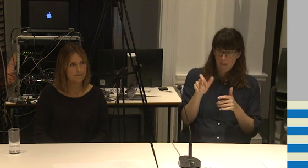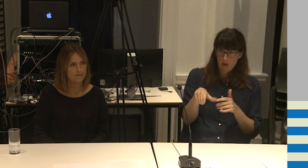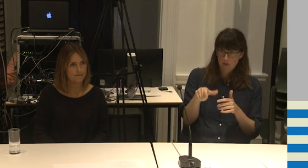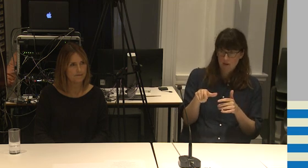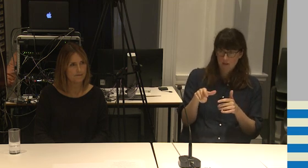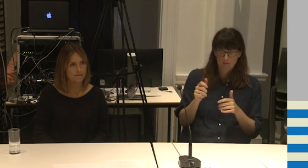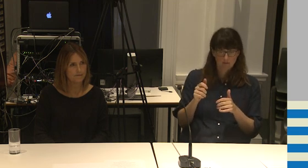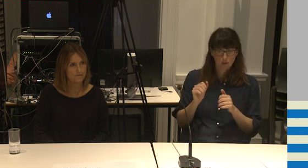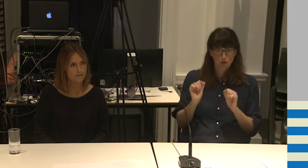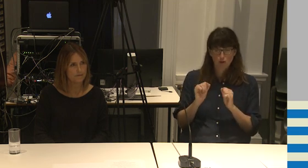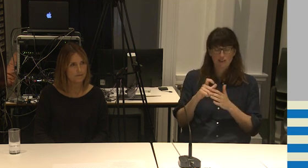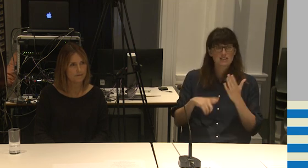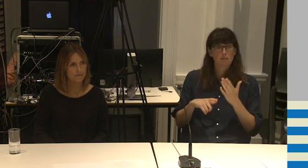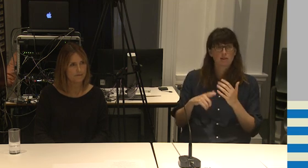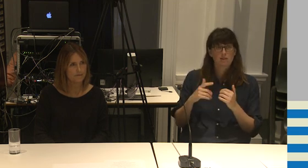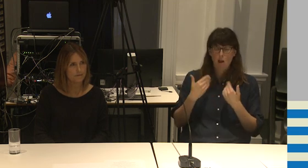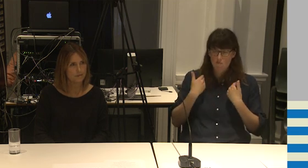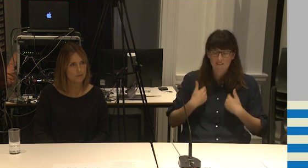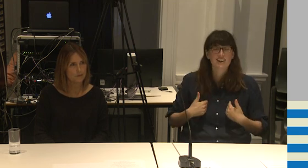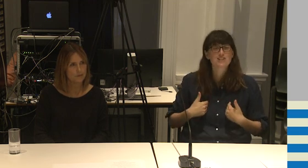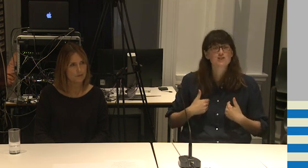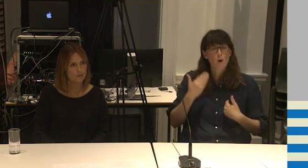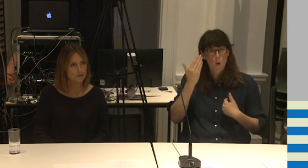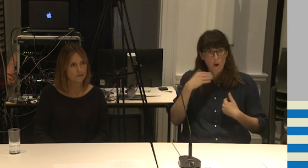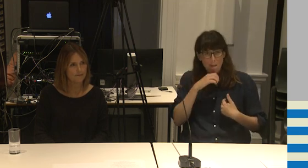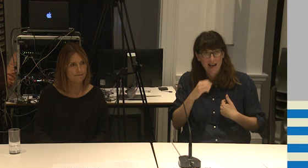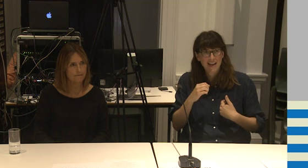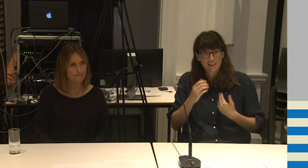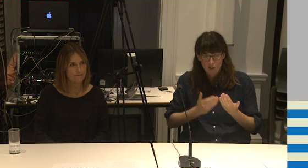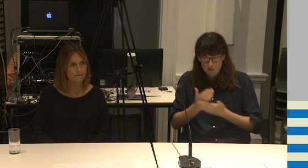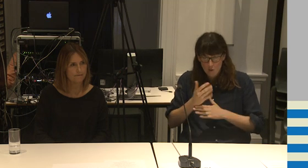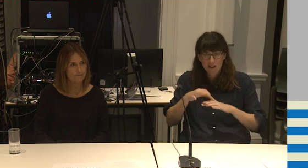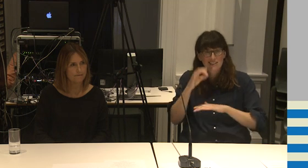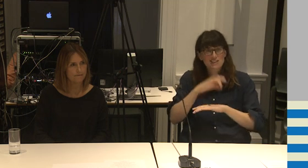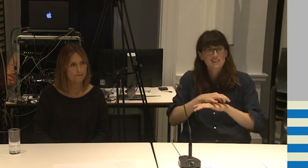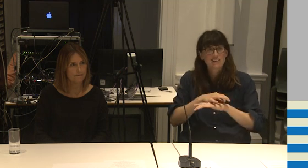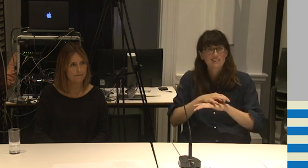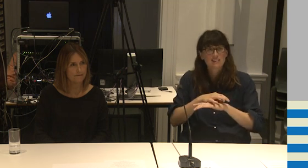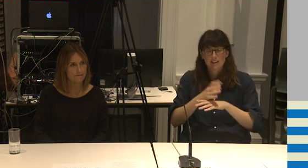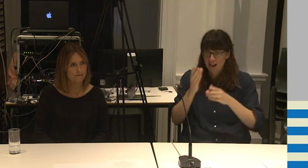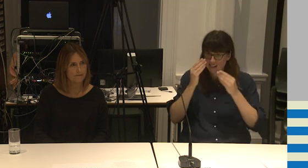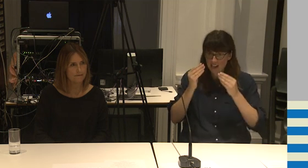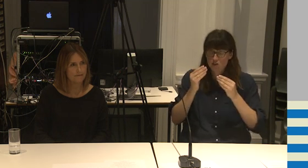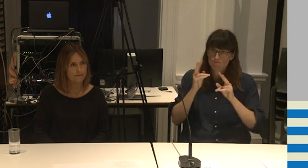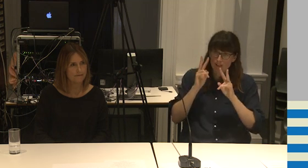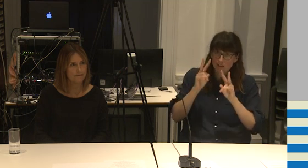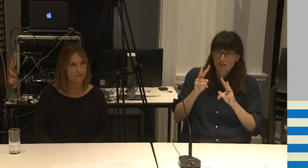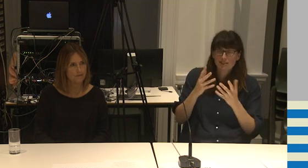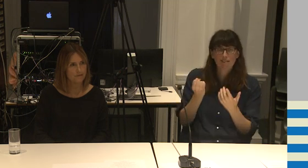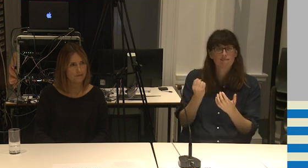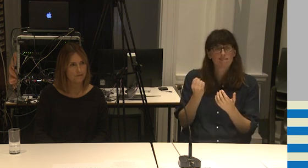a non-disabled privileged white man in America who went through architecture and went through architecture education as a sighted